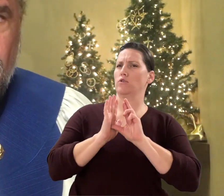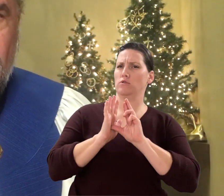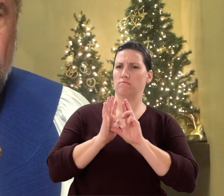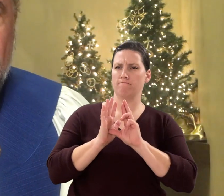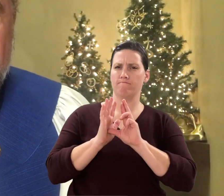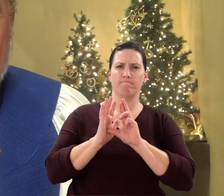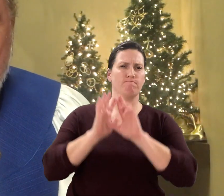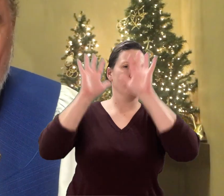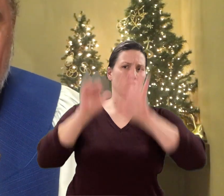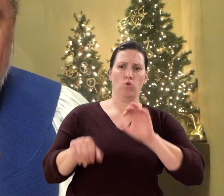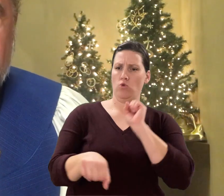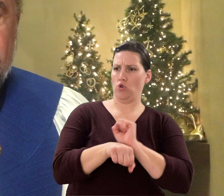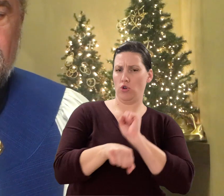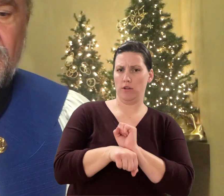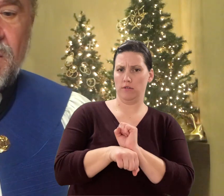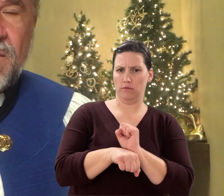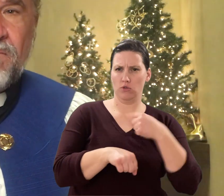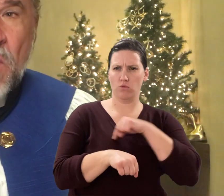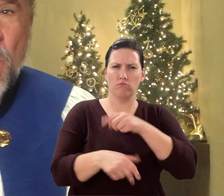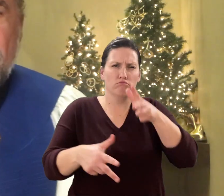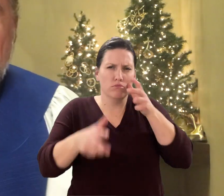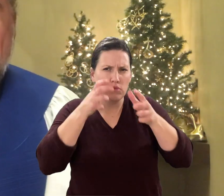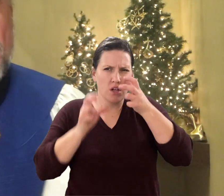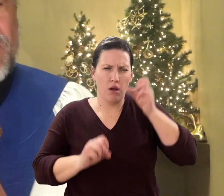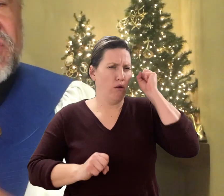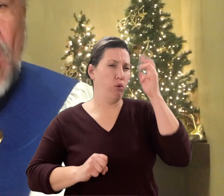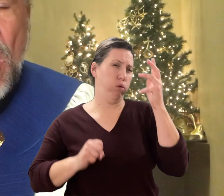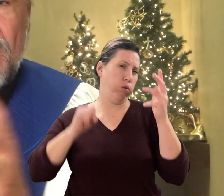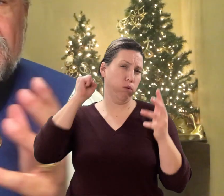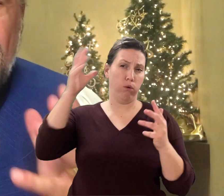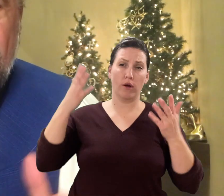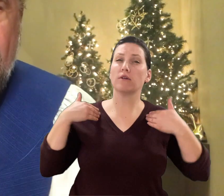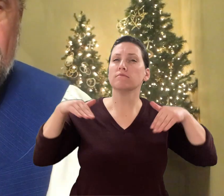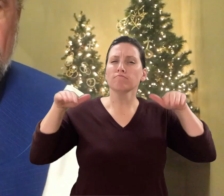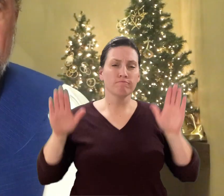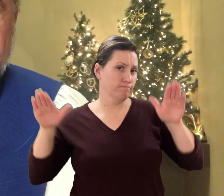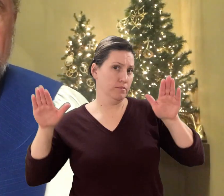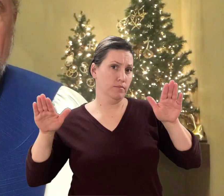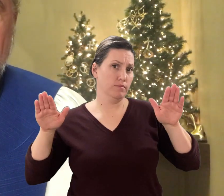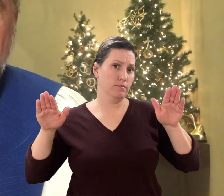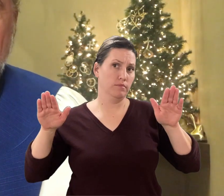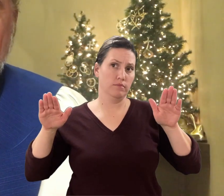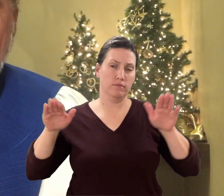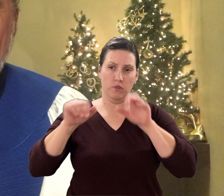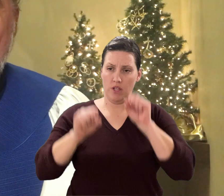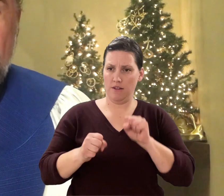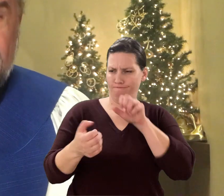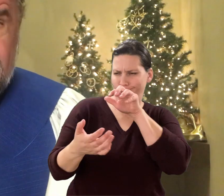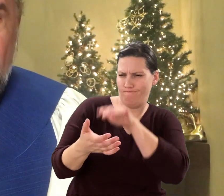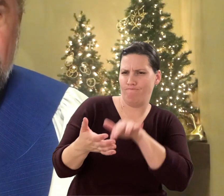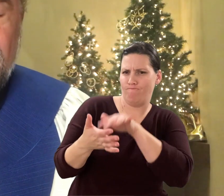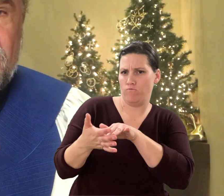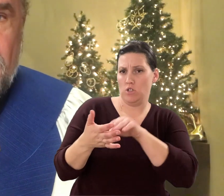review his miracles. We could hear the songs of the angels. We